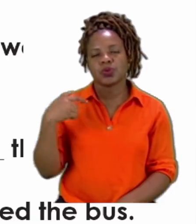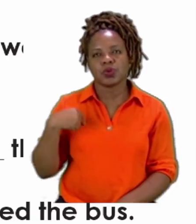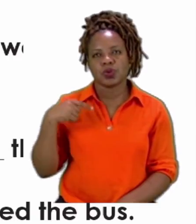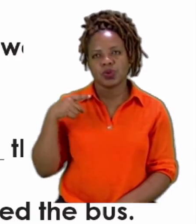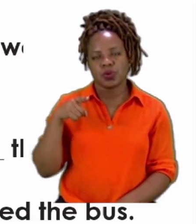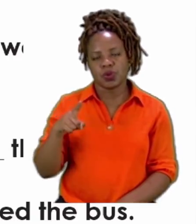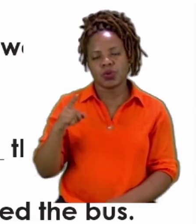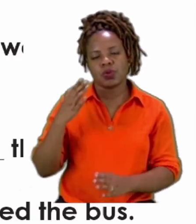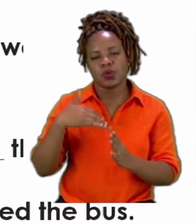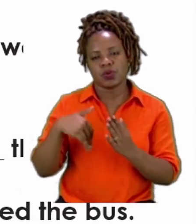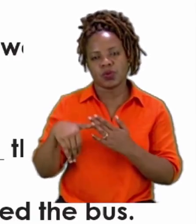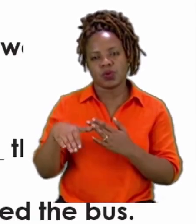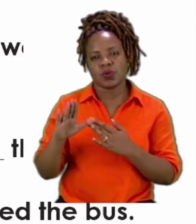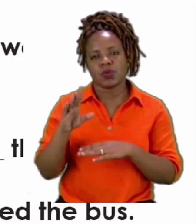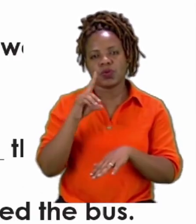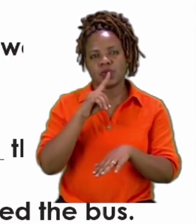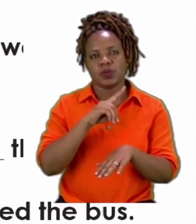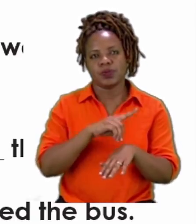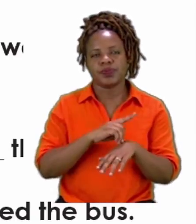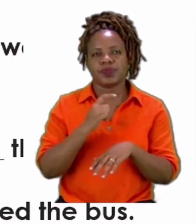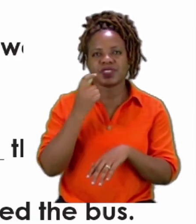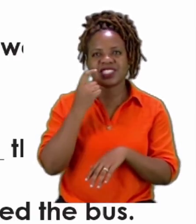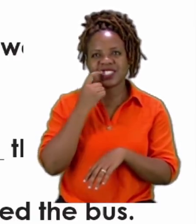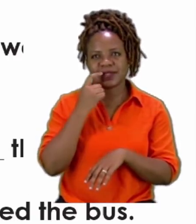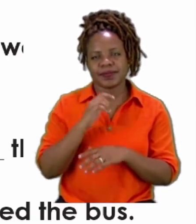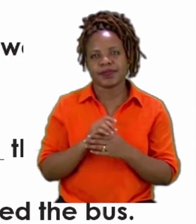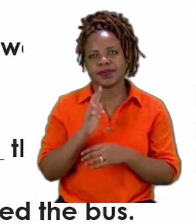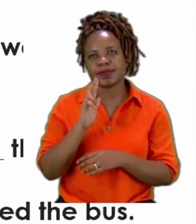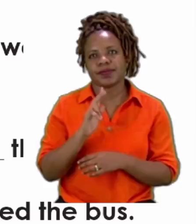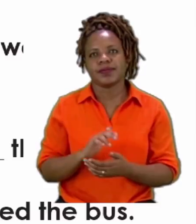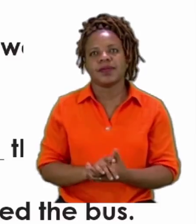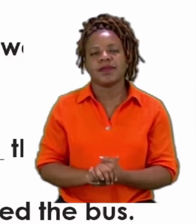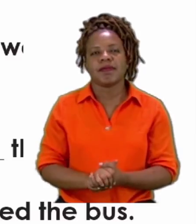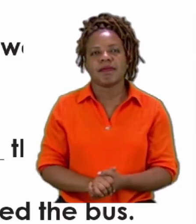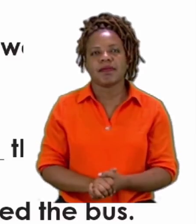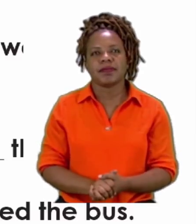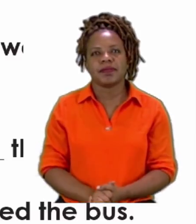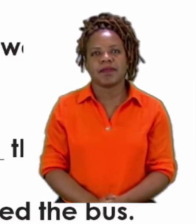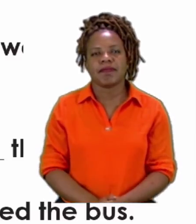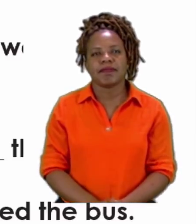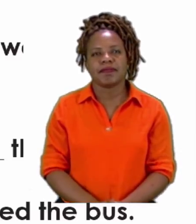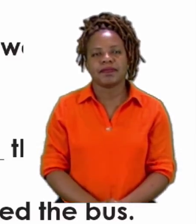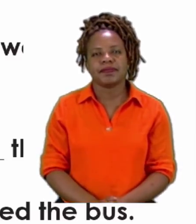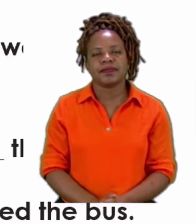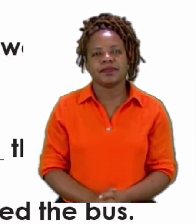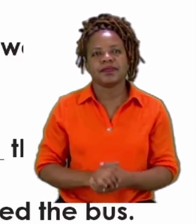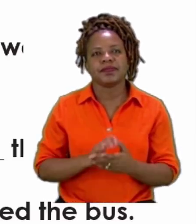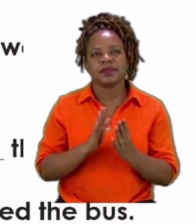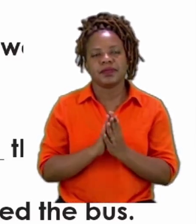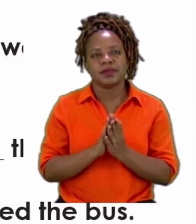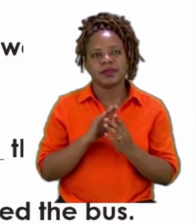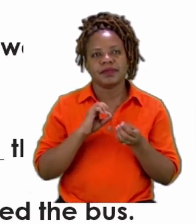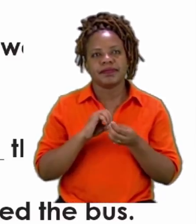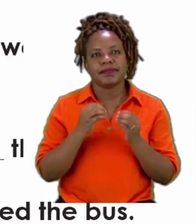toothache, so he went to the dentist. Please complete that sentence with the